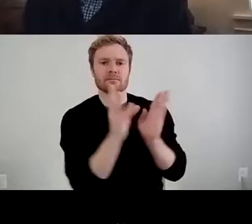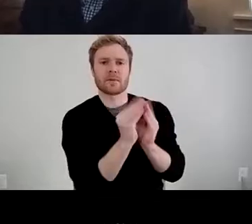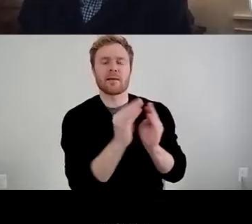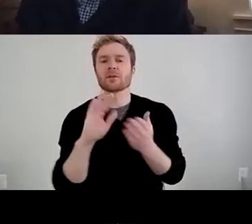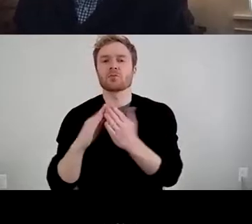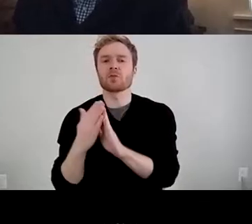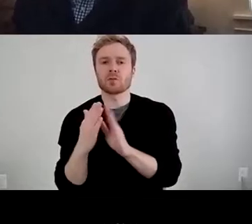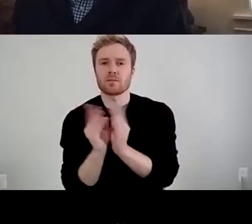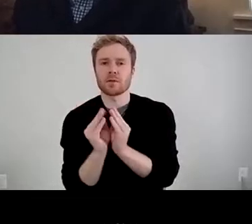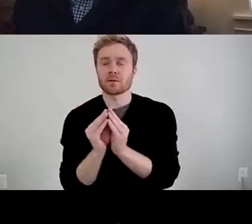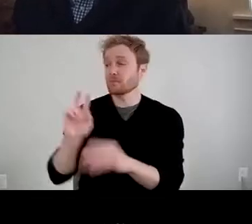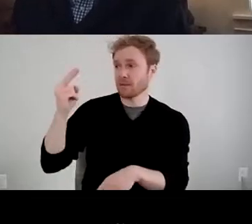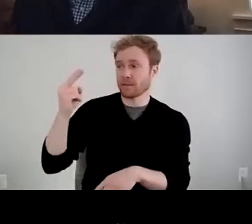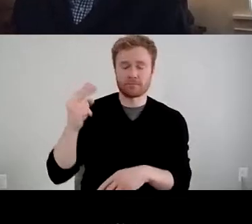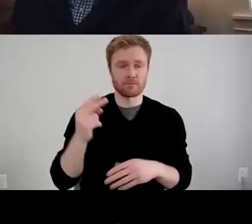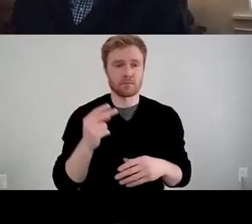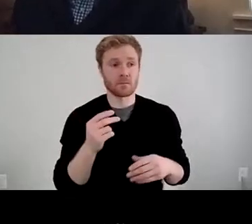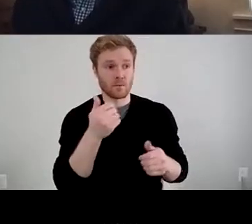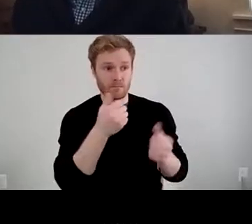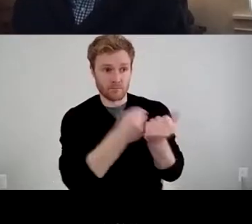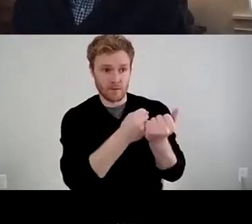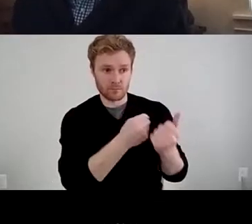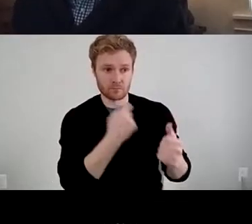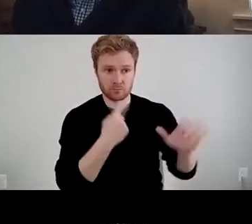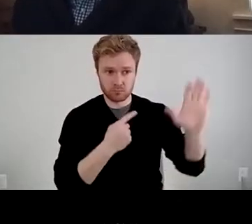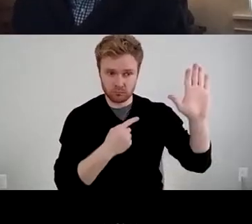you very much. Anyone else second round?